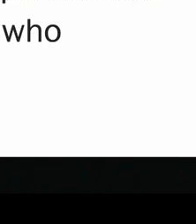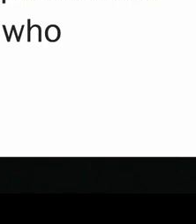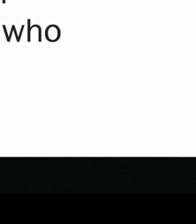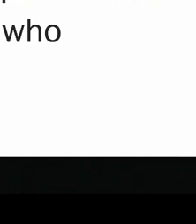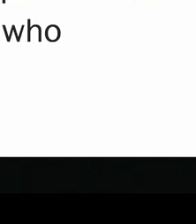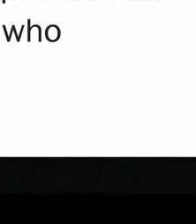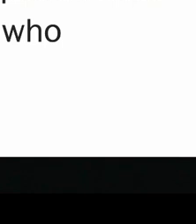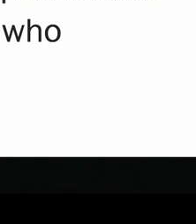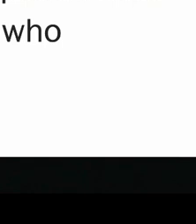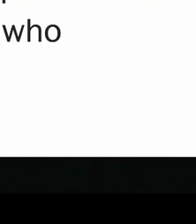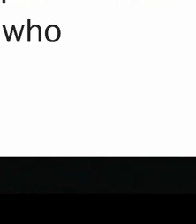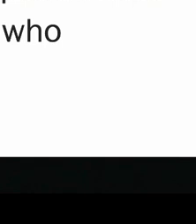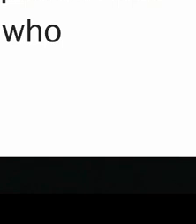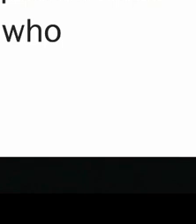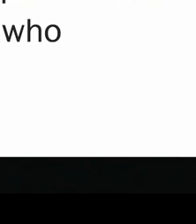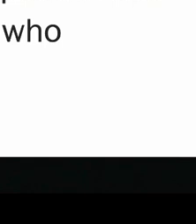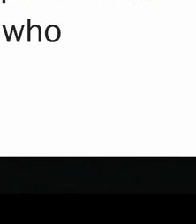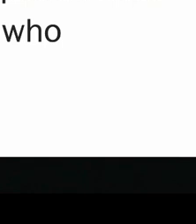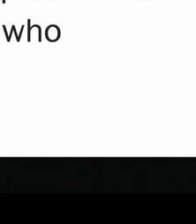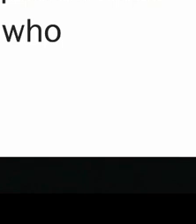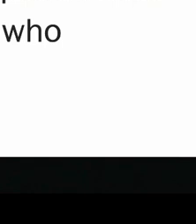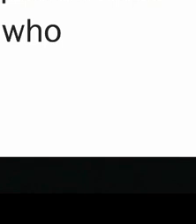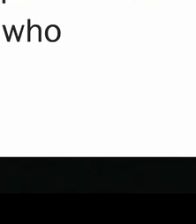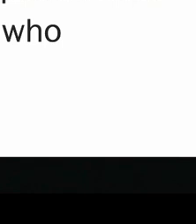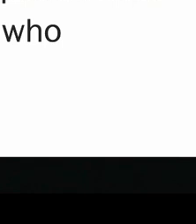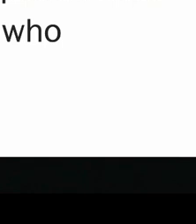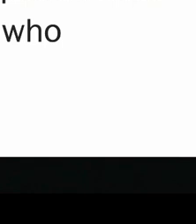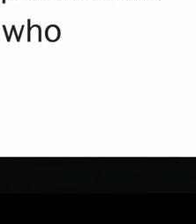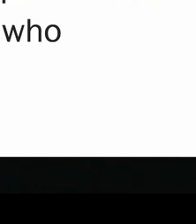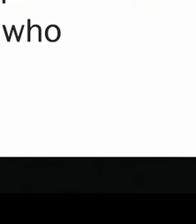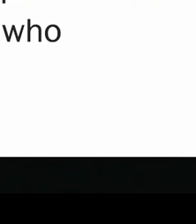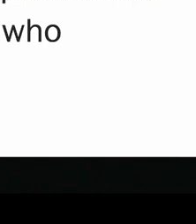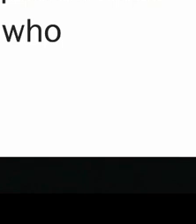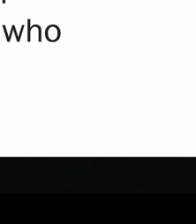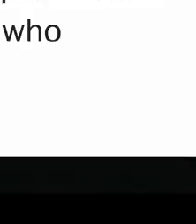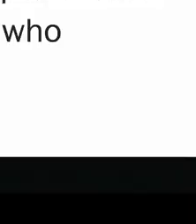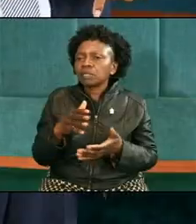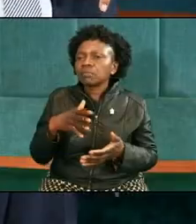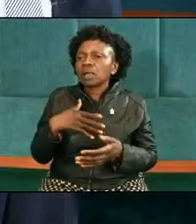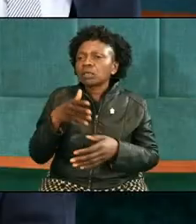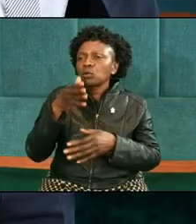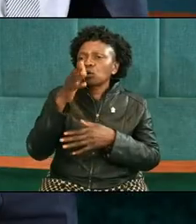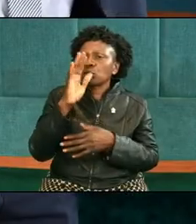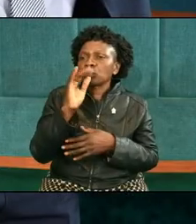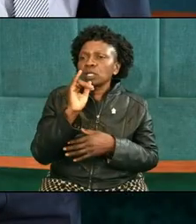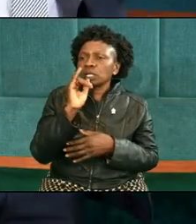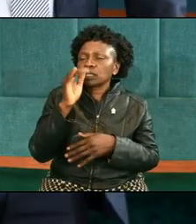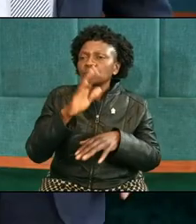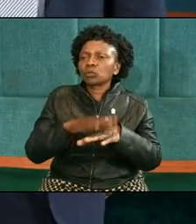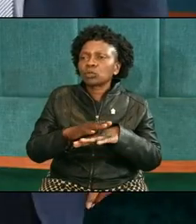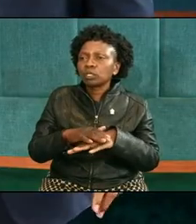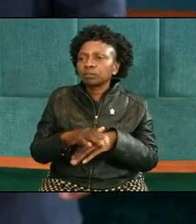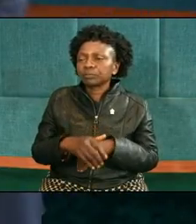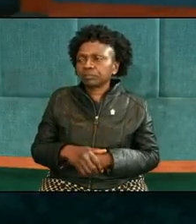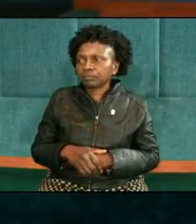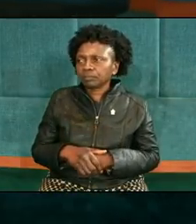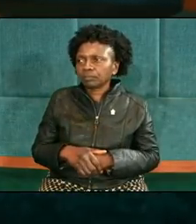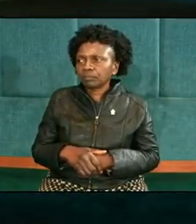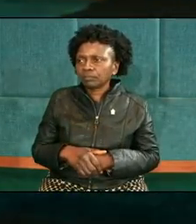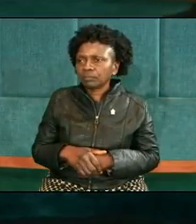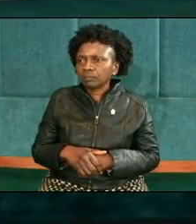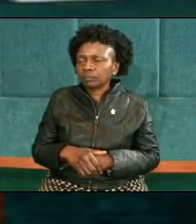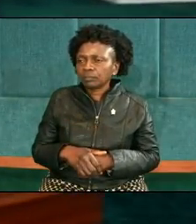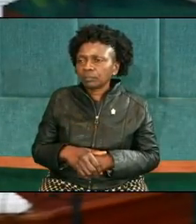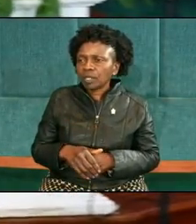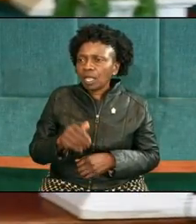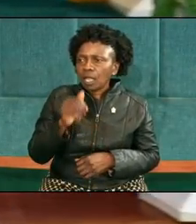grateful. I don't know about you, but I am grateful that my God is good. I am